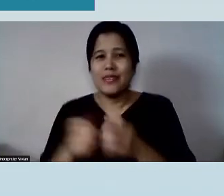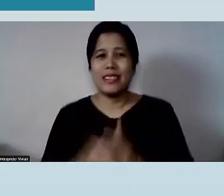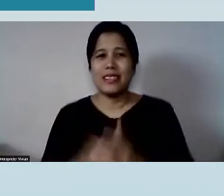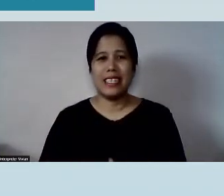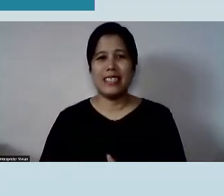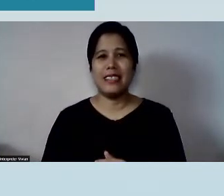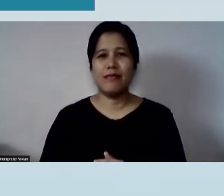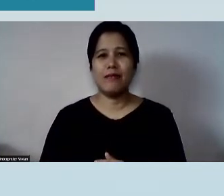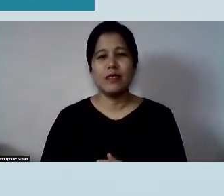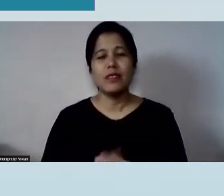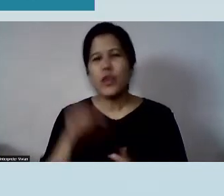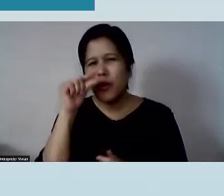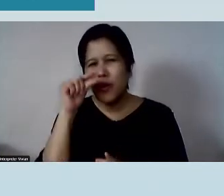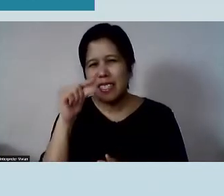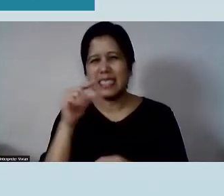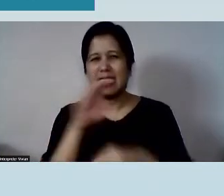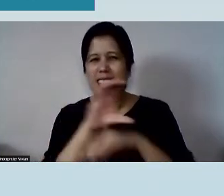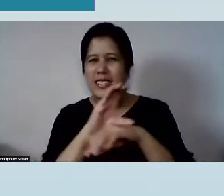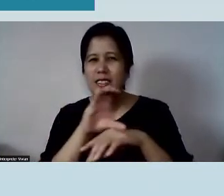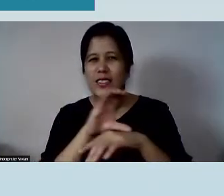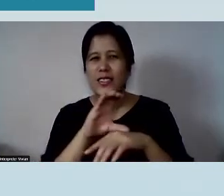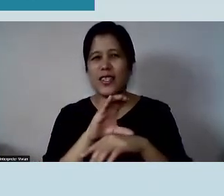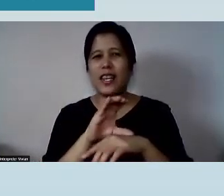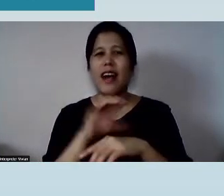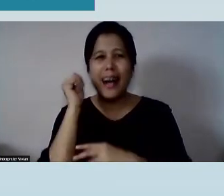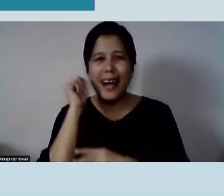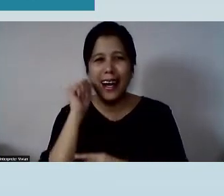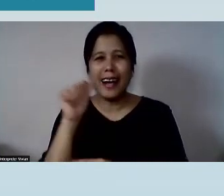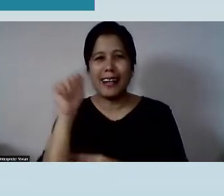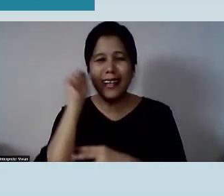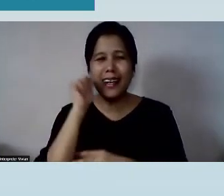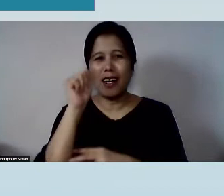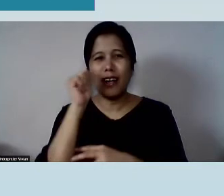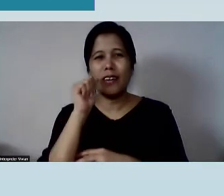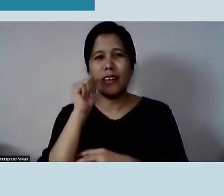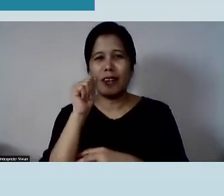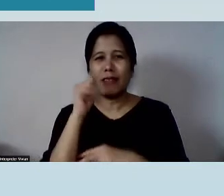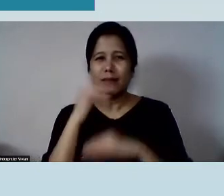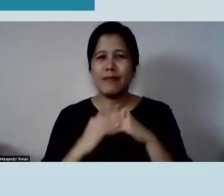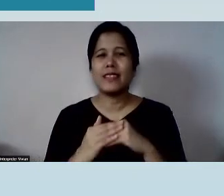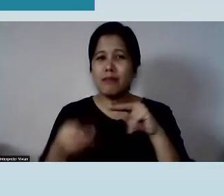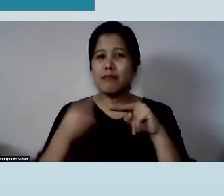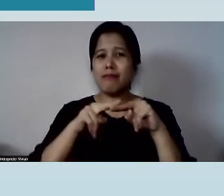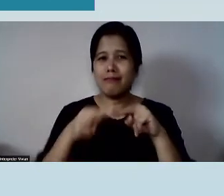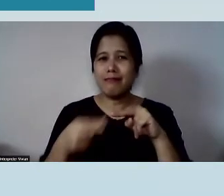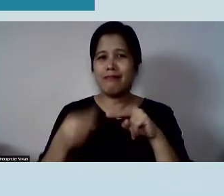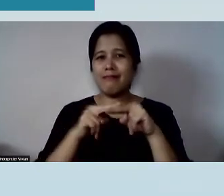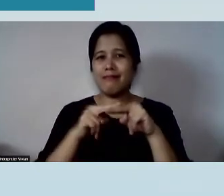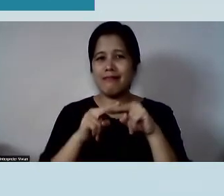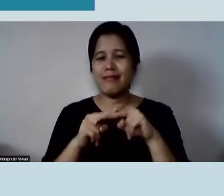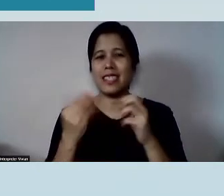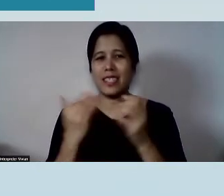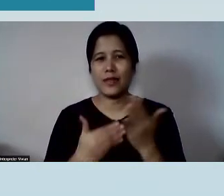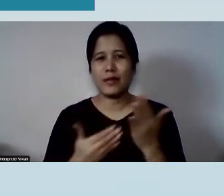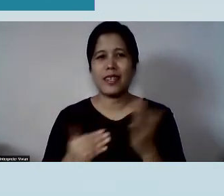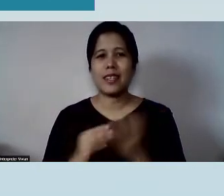ang konti lang naman para araw-araw will build up to something great.